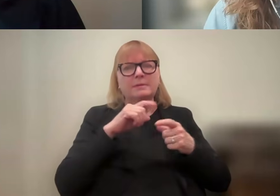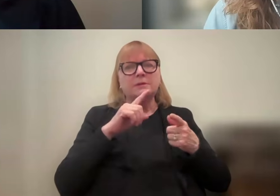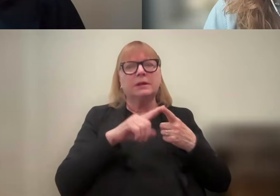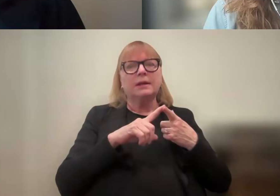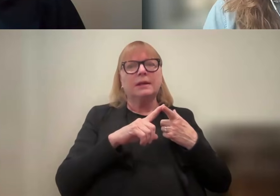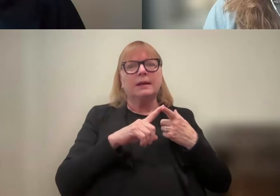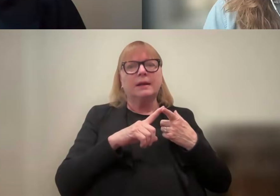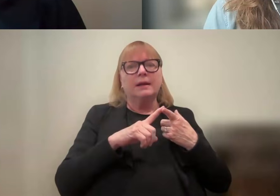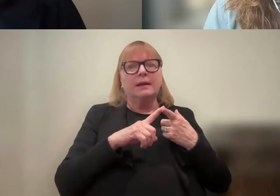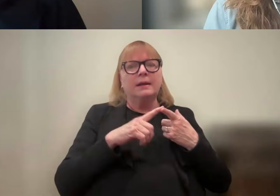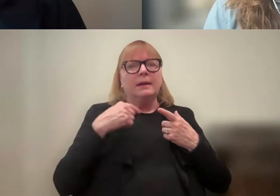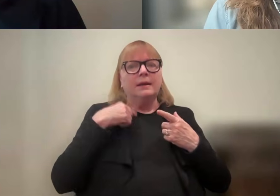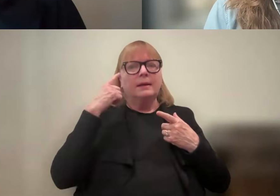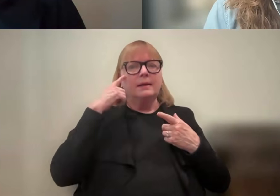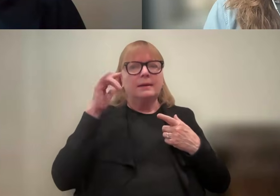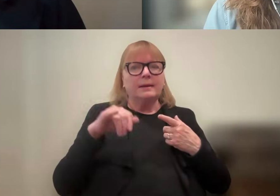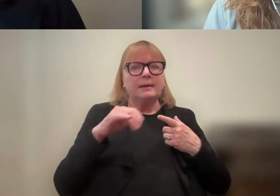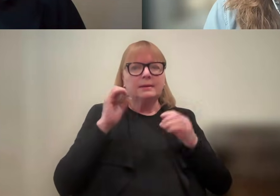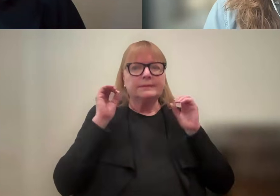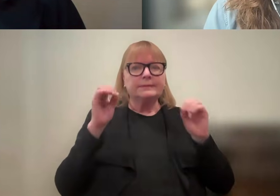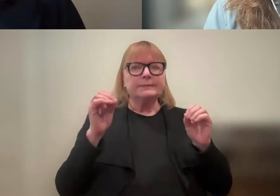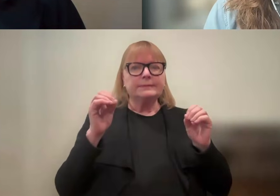jobs. I think that